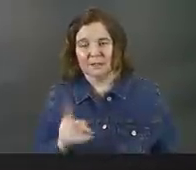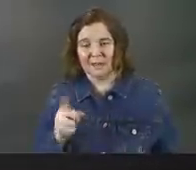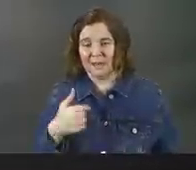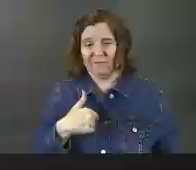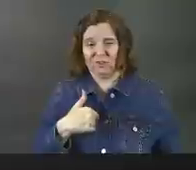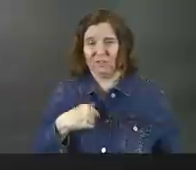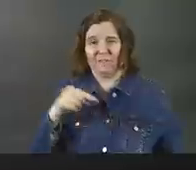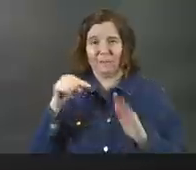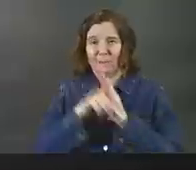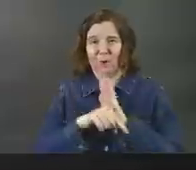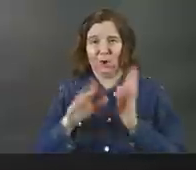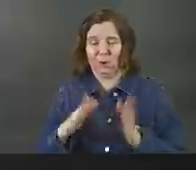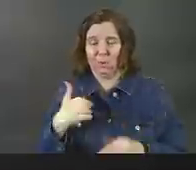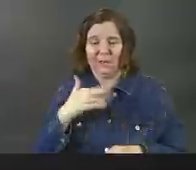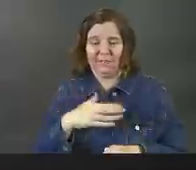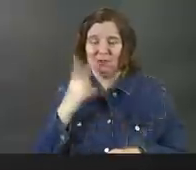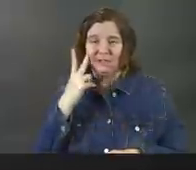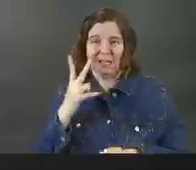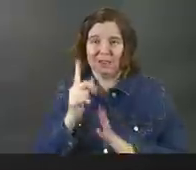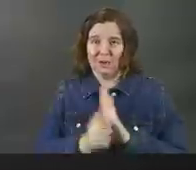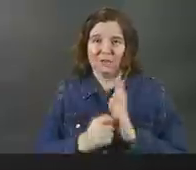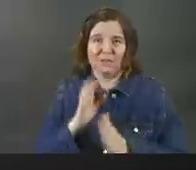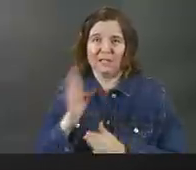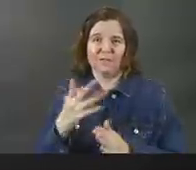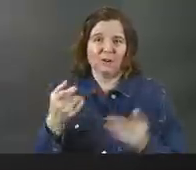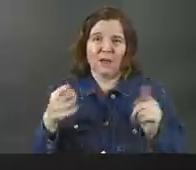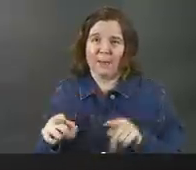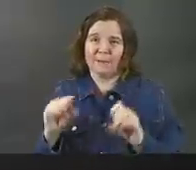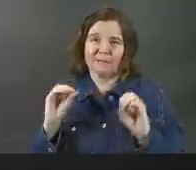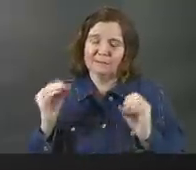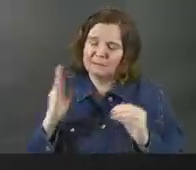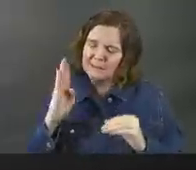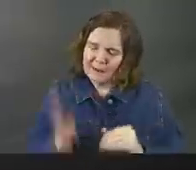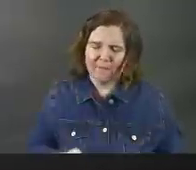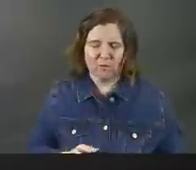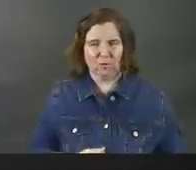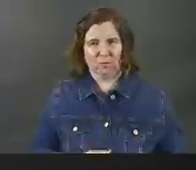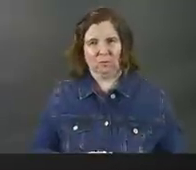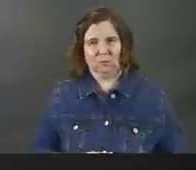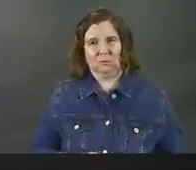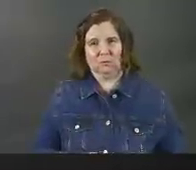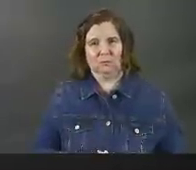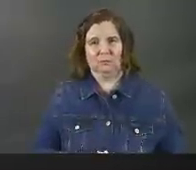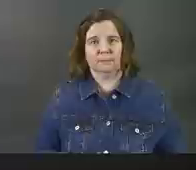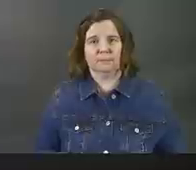Never should have been murdered. We should have never seen those videos. They should have never happened.